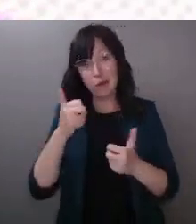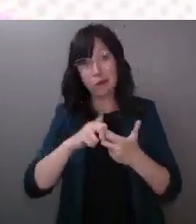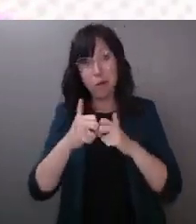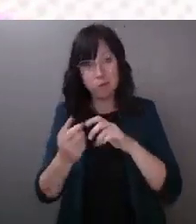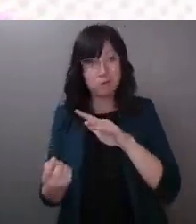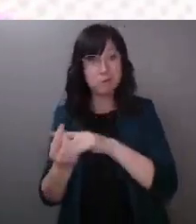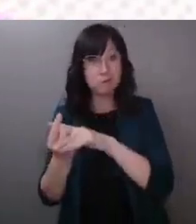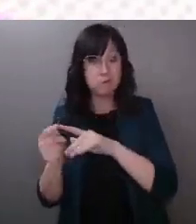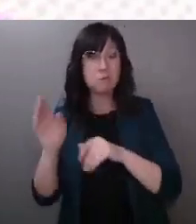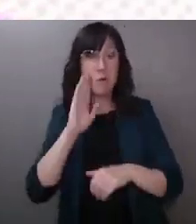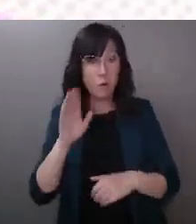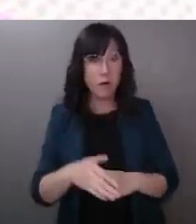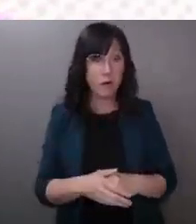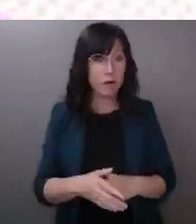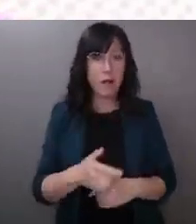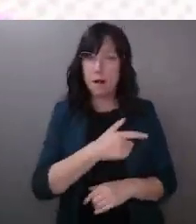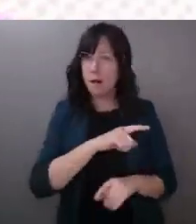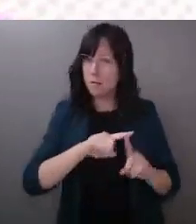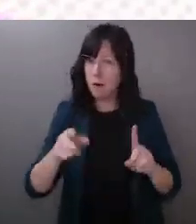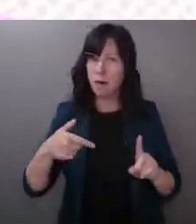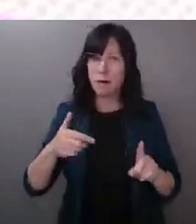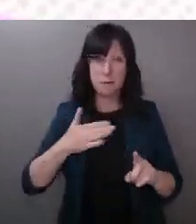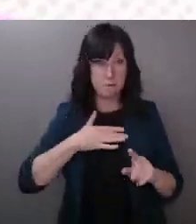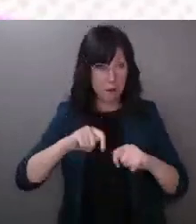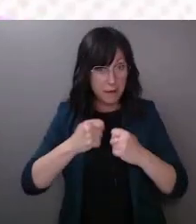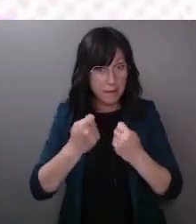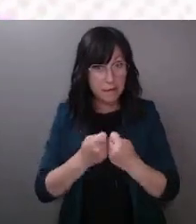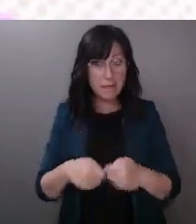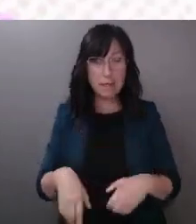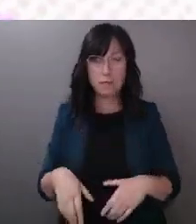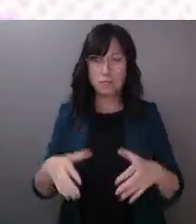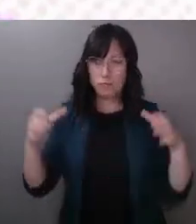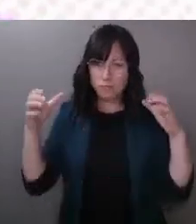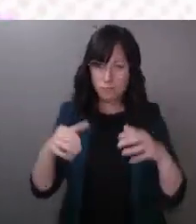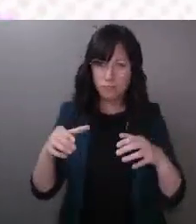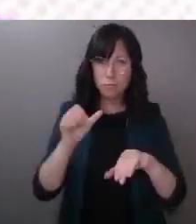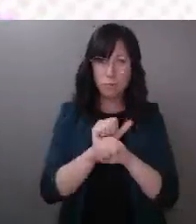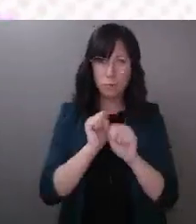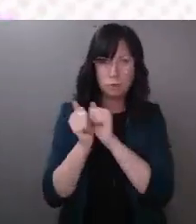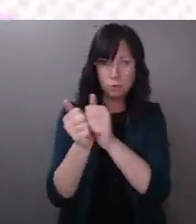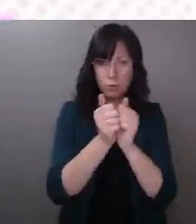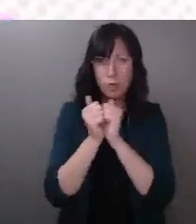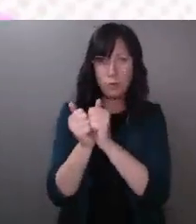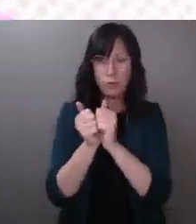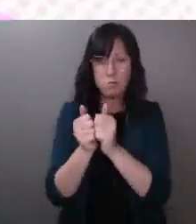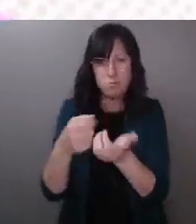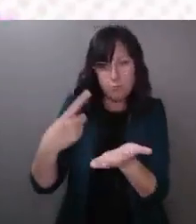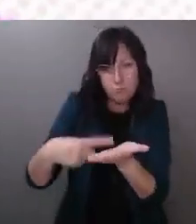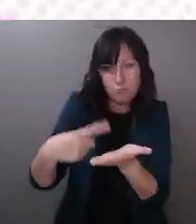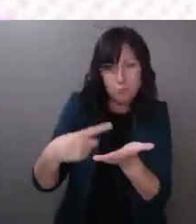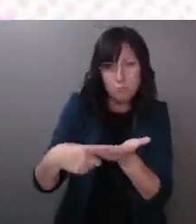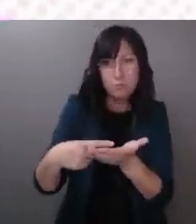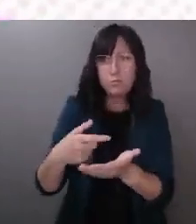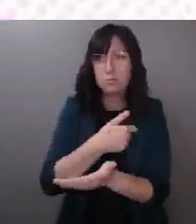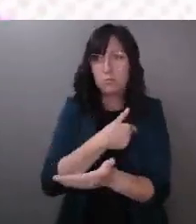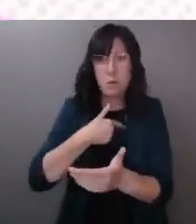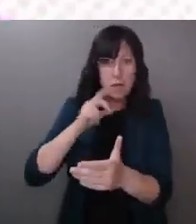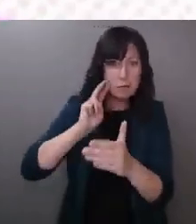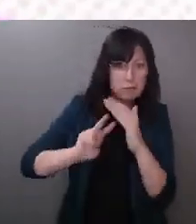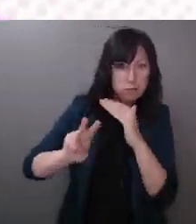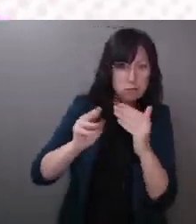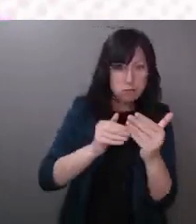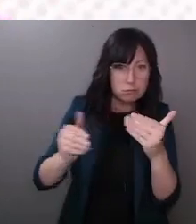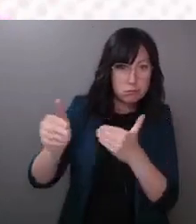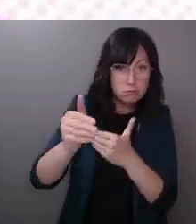And I'm working very hard with my team, with my partners, to make sure that we can either be proactive on those